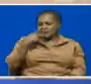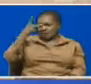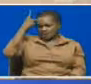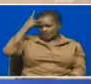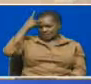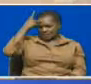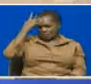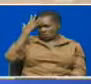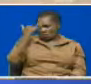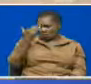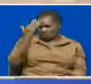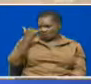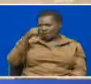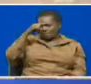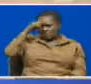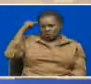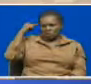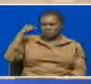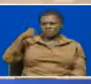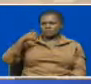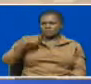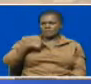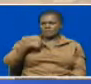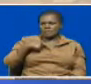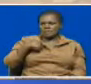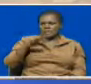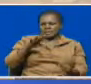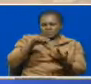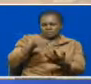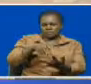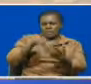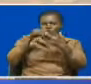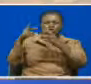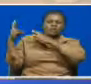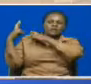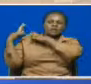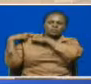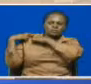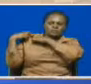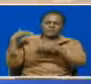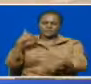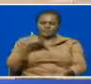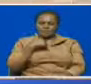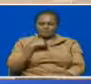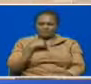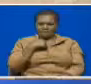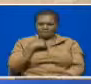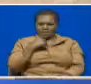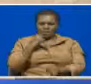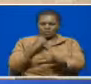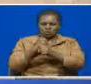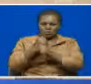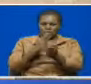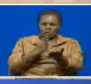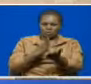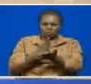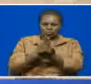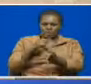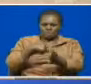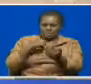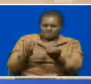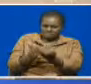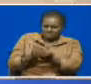for instance, is because I have special responsibilities to make sure that I